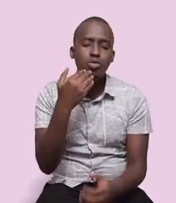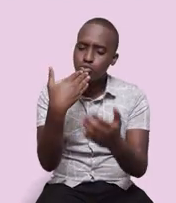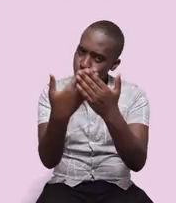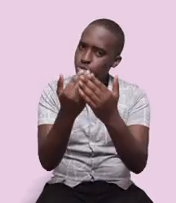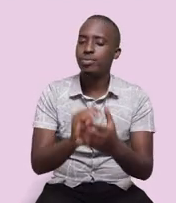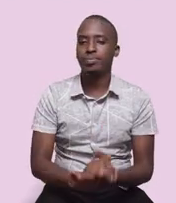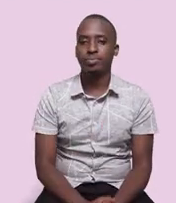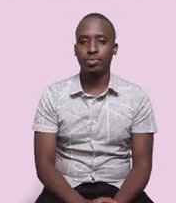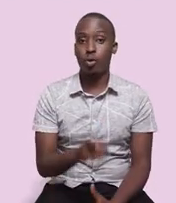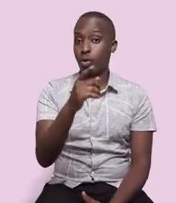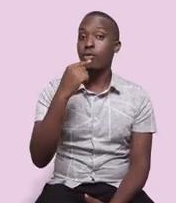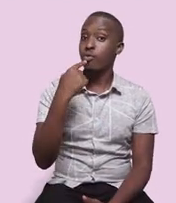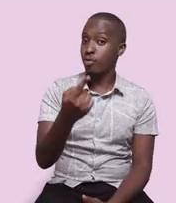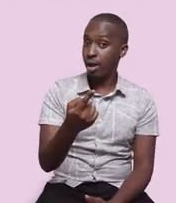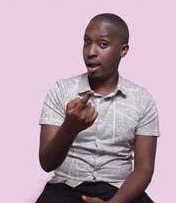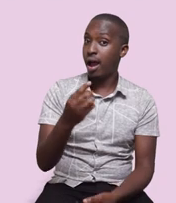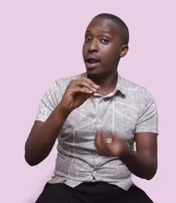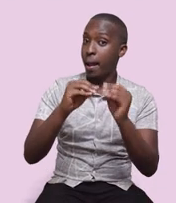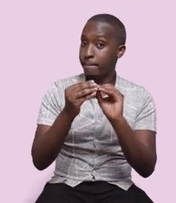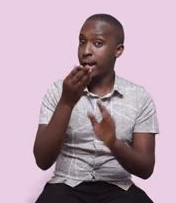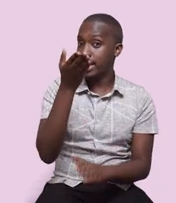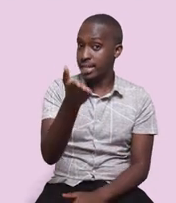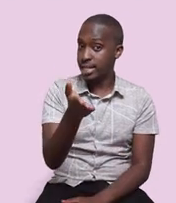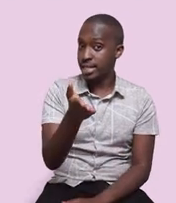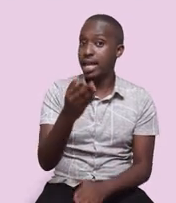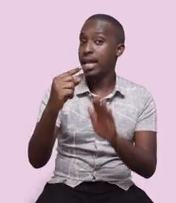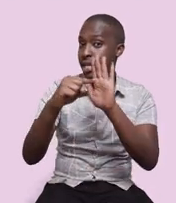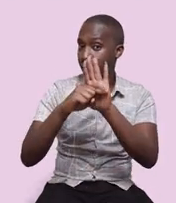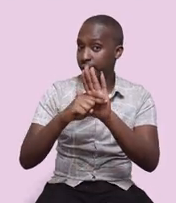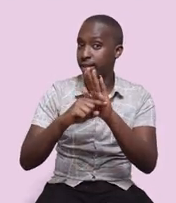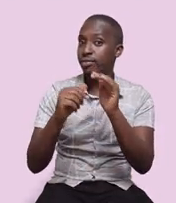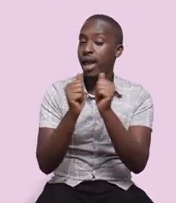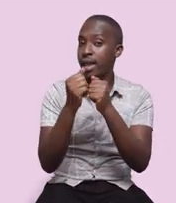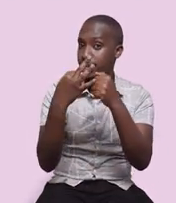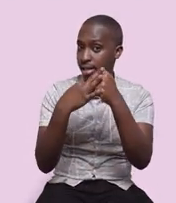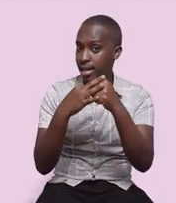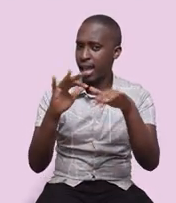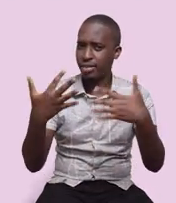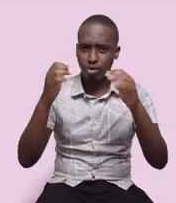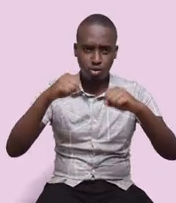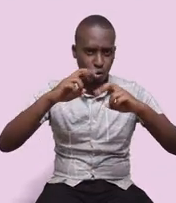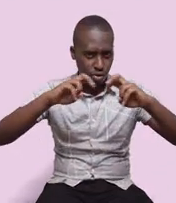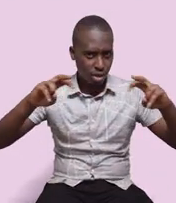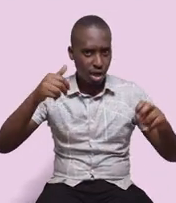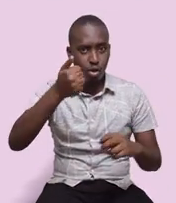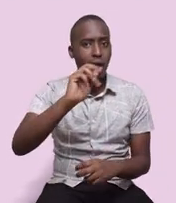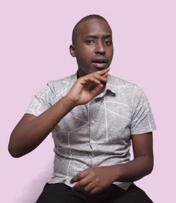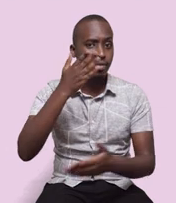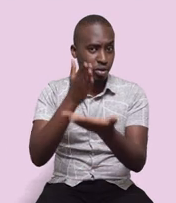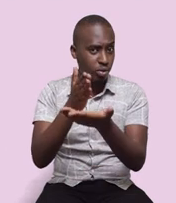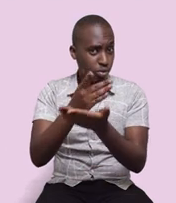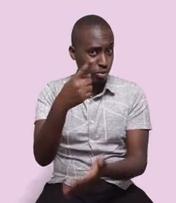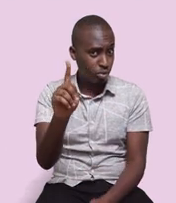Good. You are saying that the number is negative 18. Can we check if your answer is right